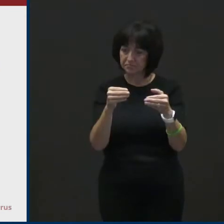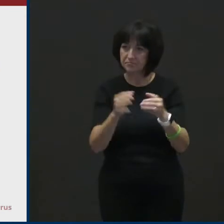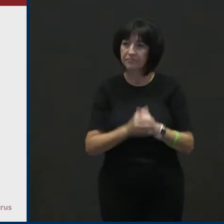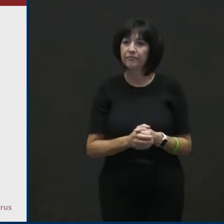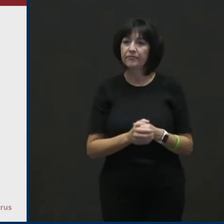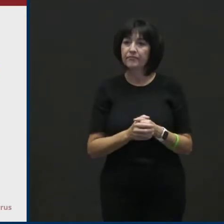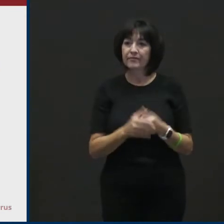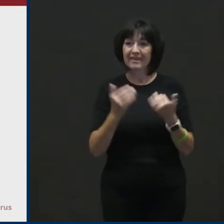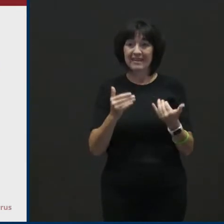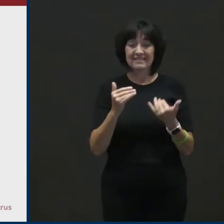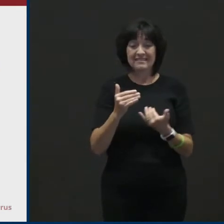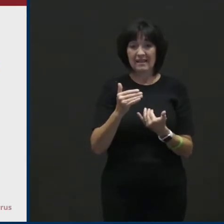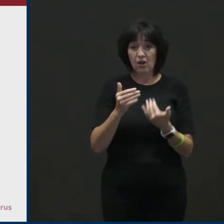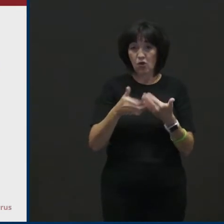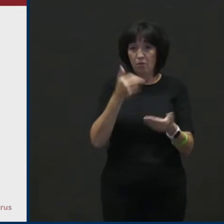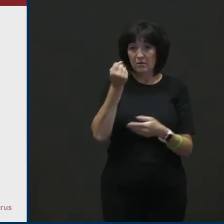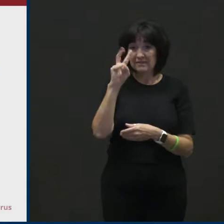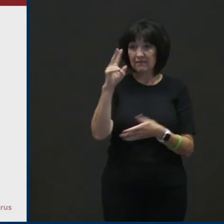March,